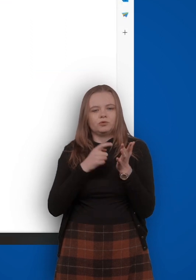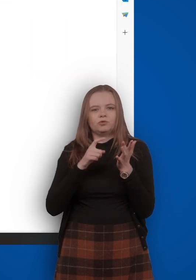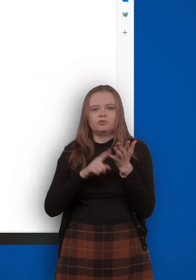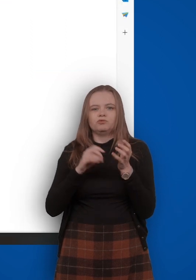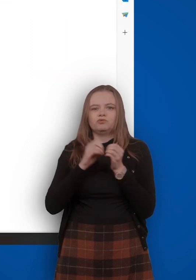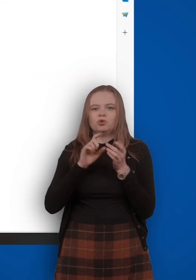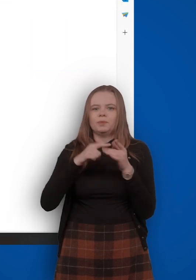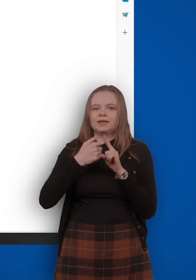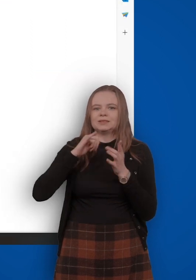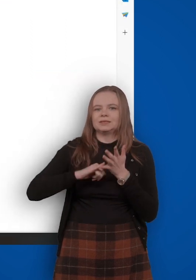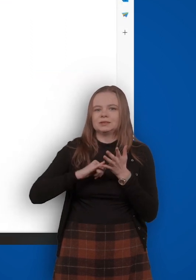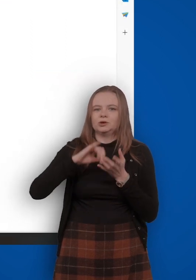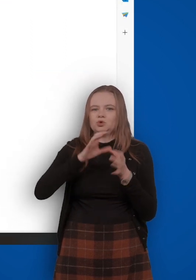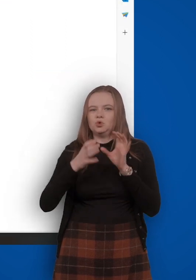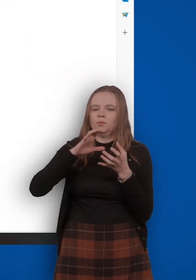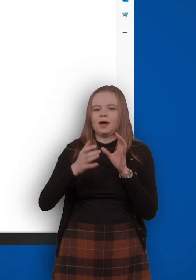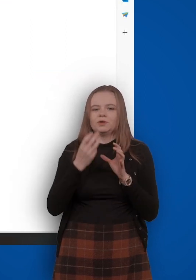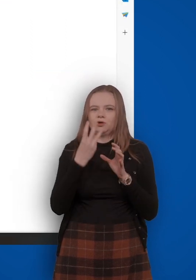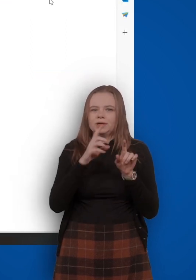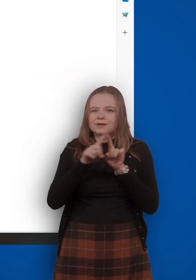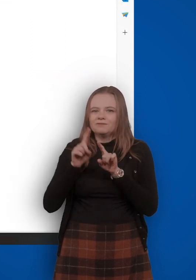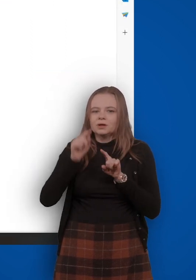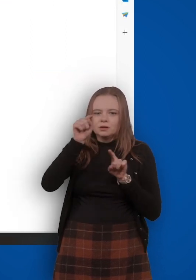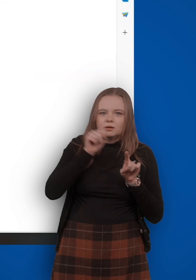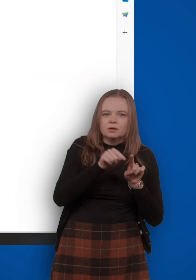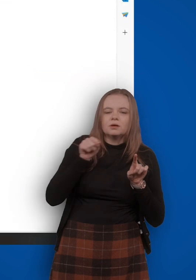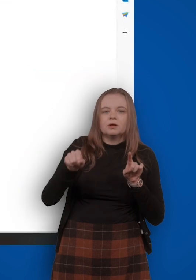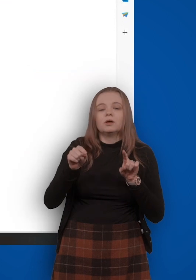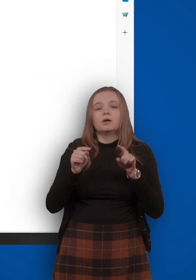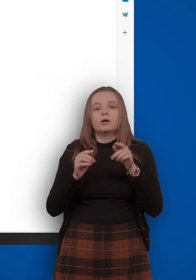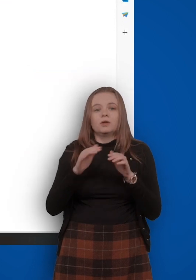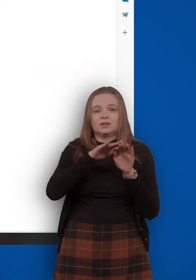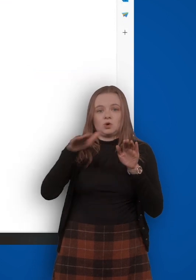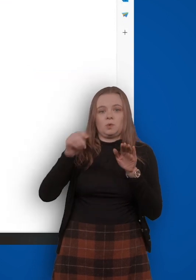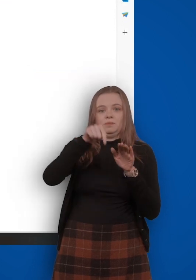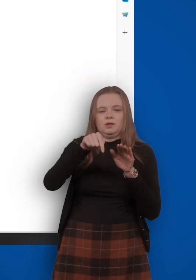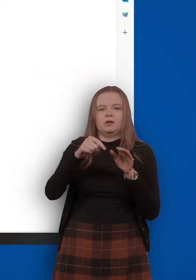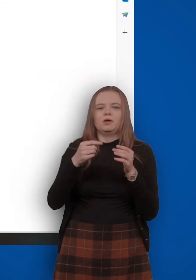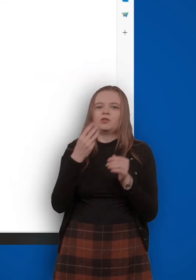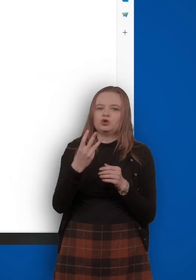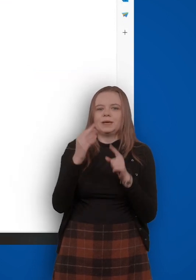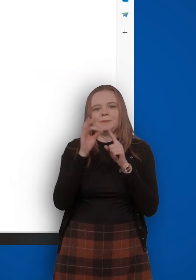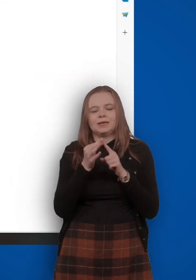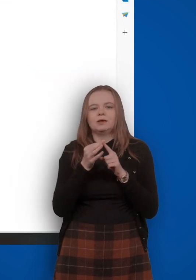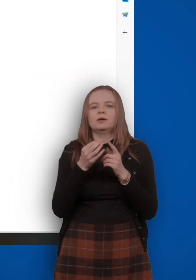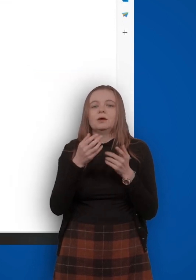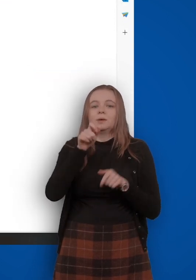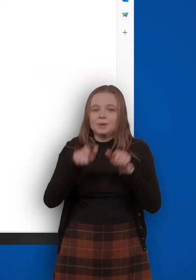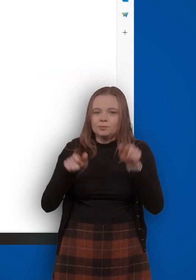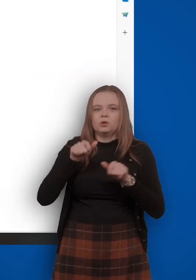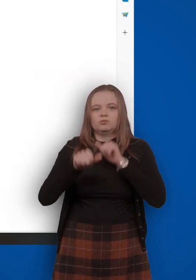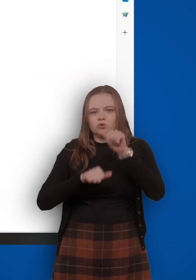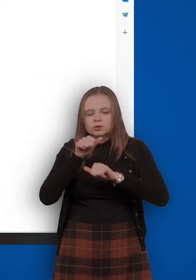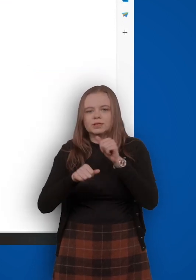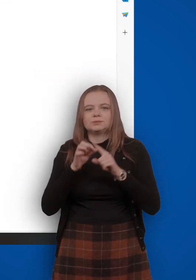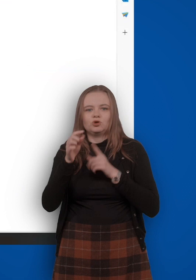shape, and it's got the 3 facets. So at the top, there's the 3 Ps: people, process,